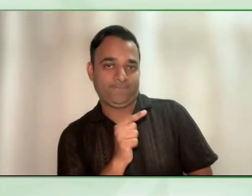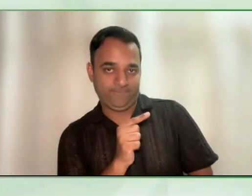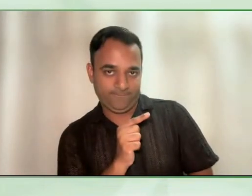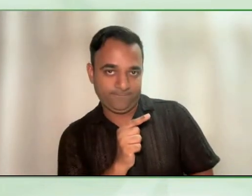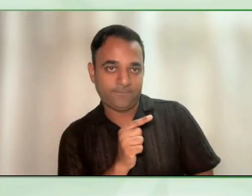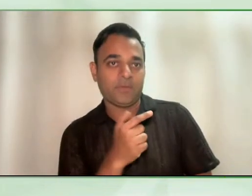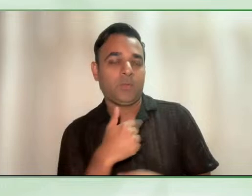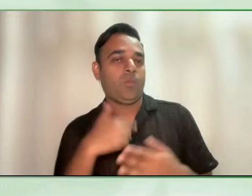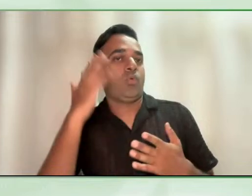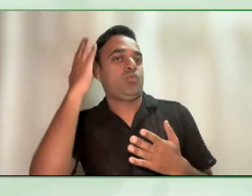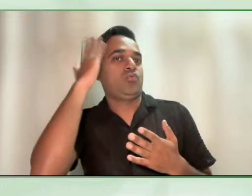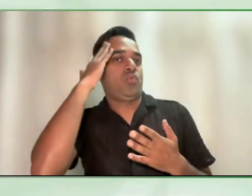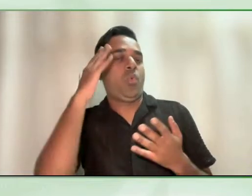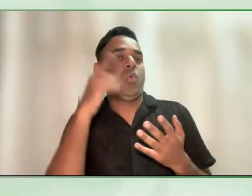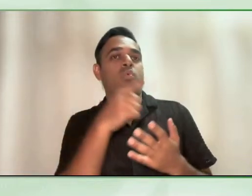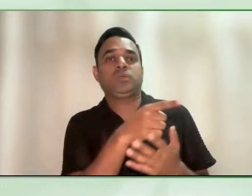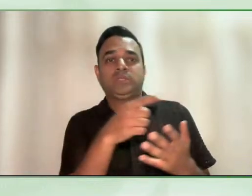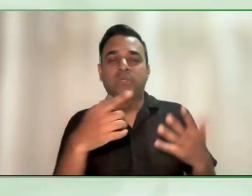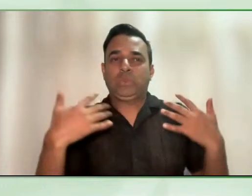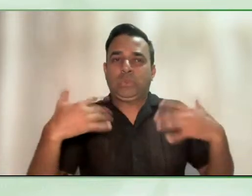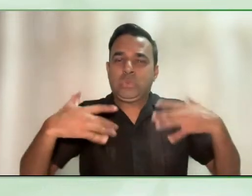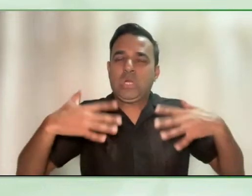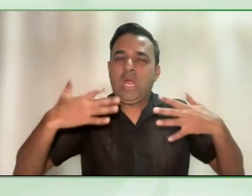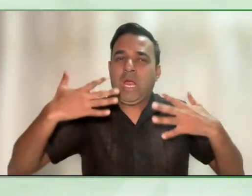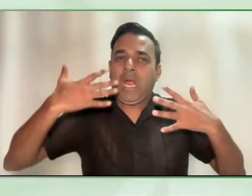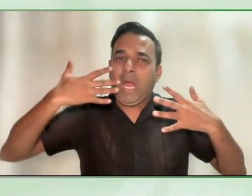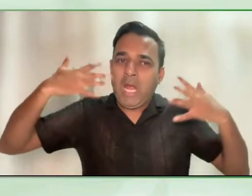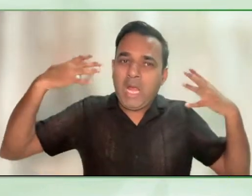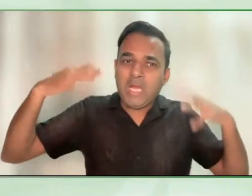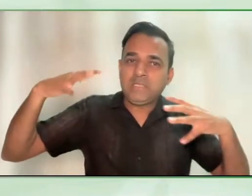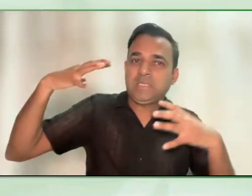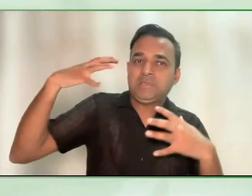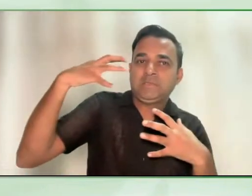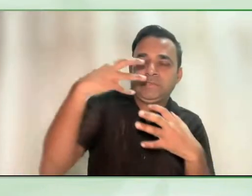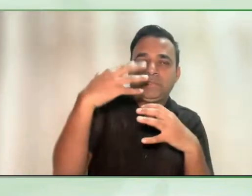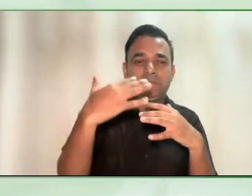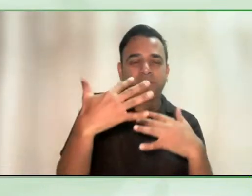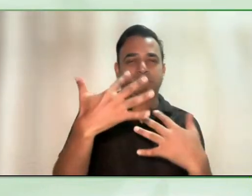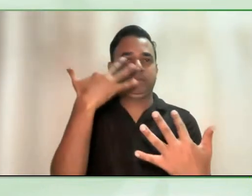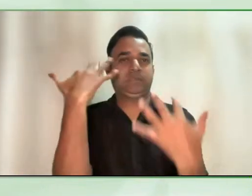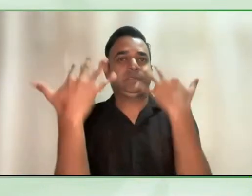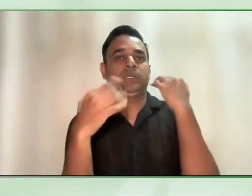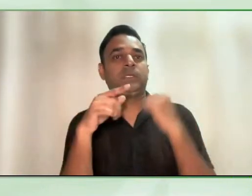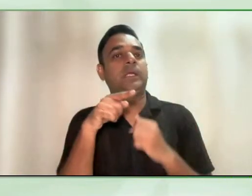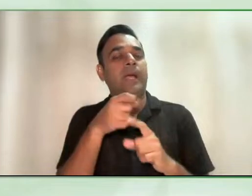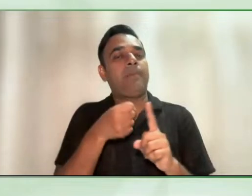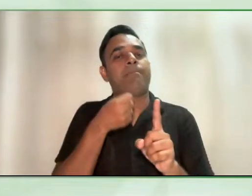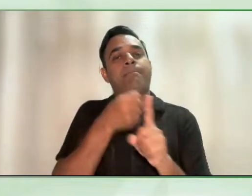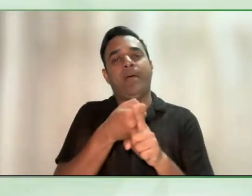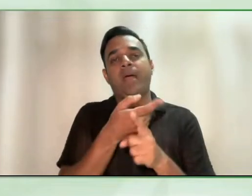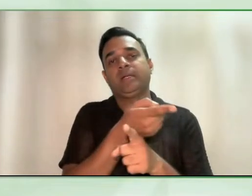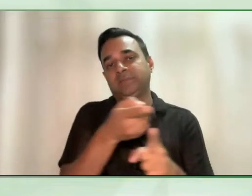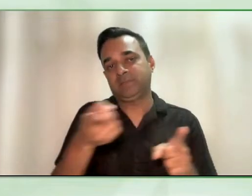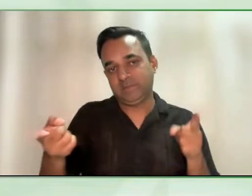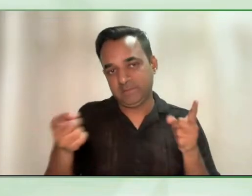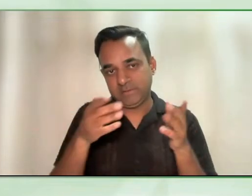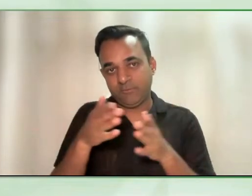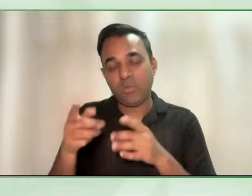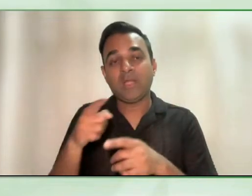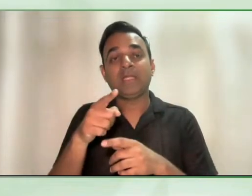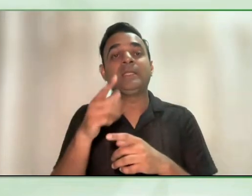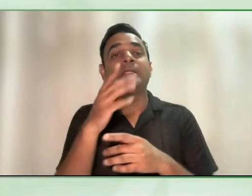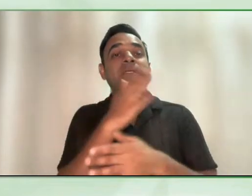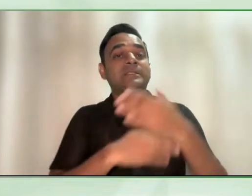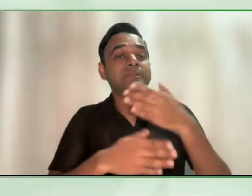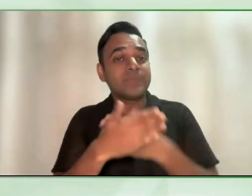are at risk, of course, but people with disabilities also have additional issues, such as being abandoned,